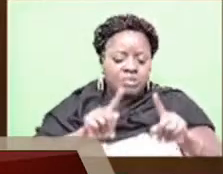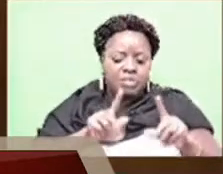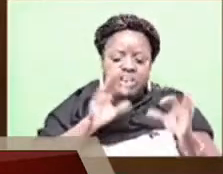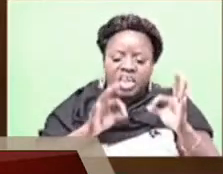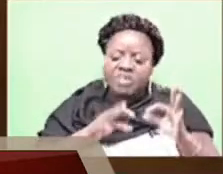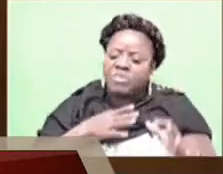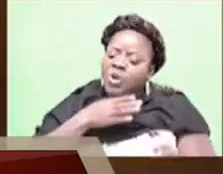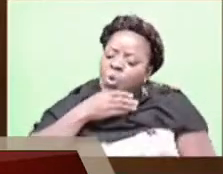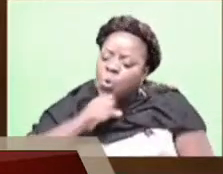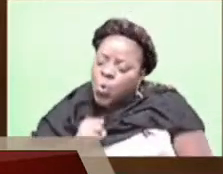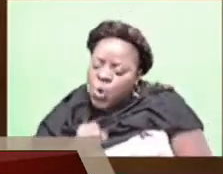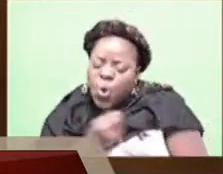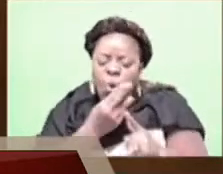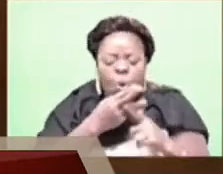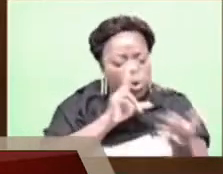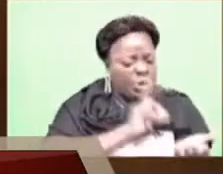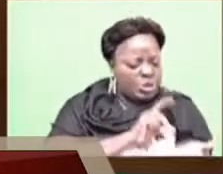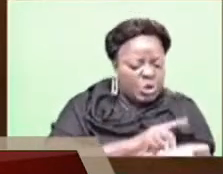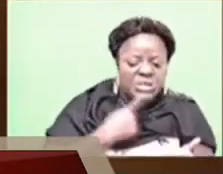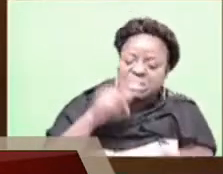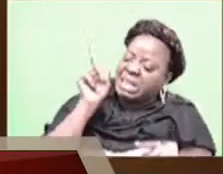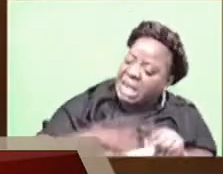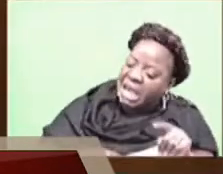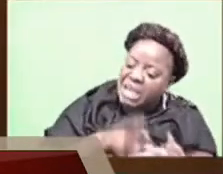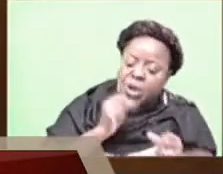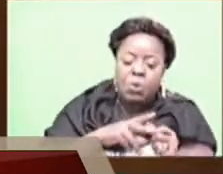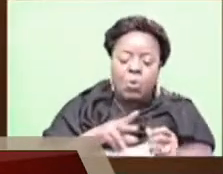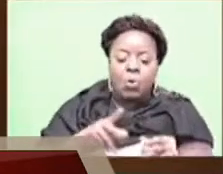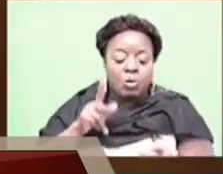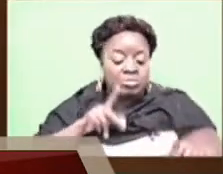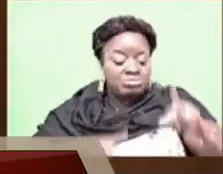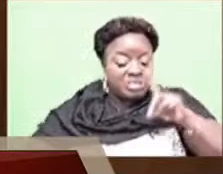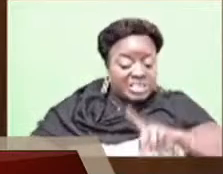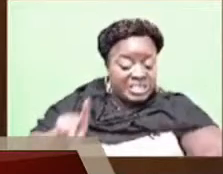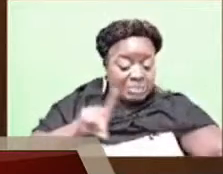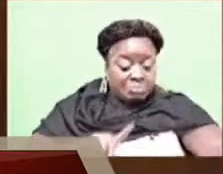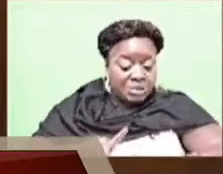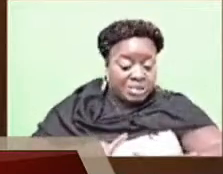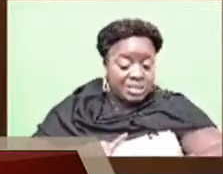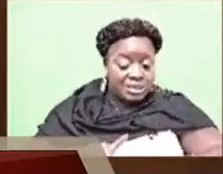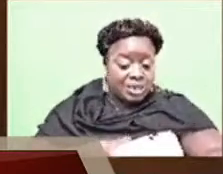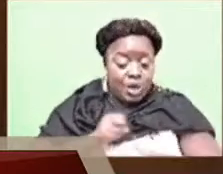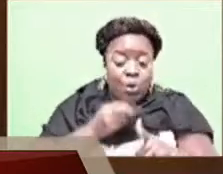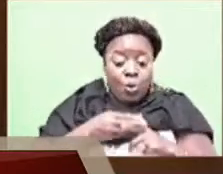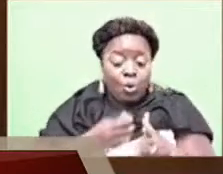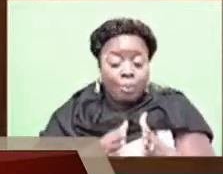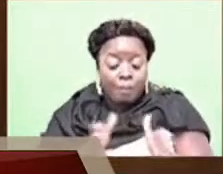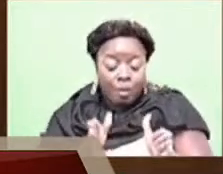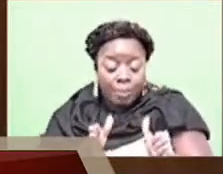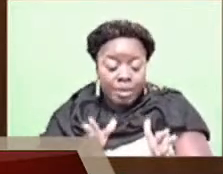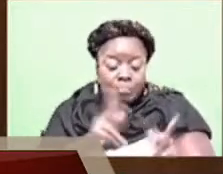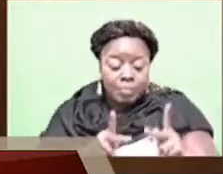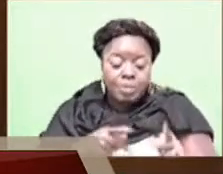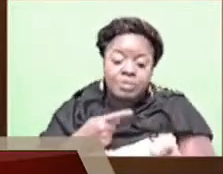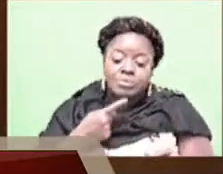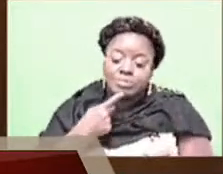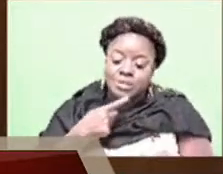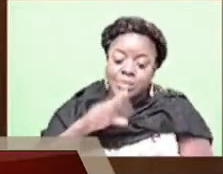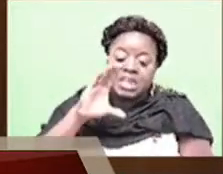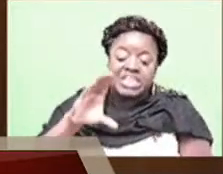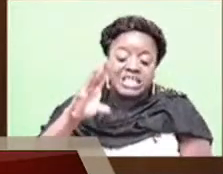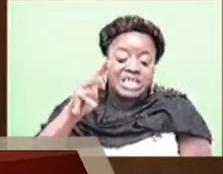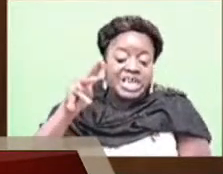or medical condition or physical disability, or in public circumstances advised by the CMO